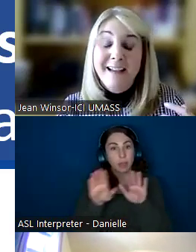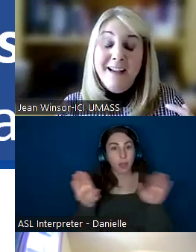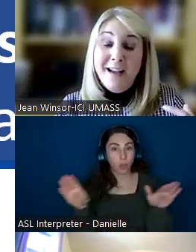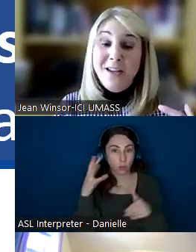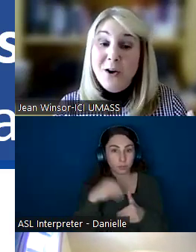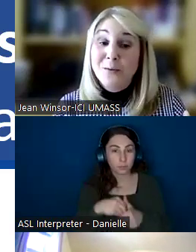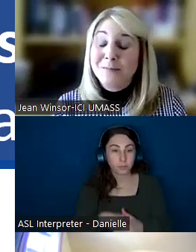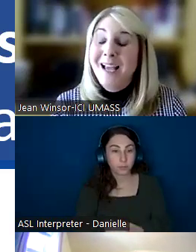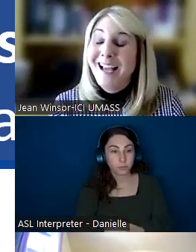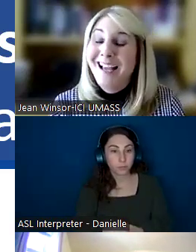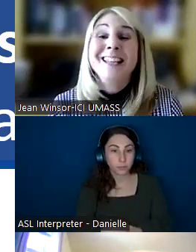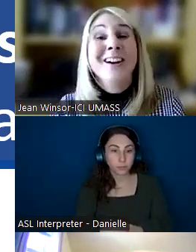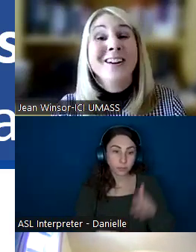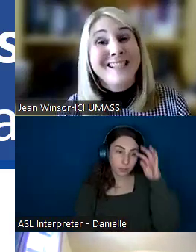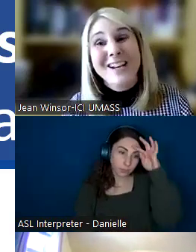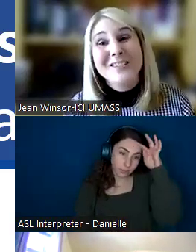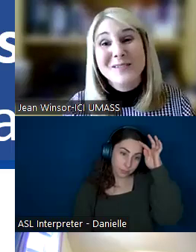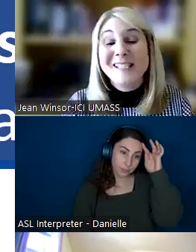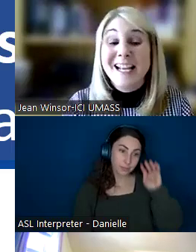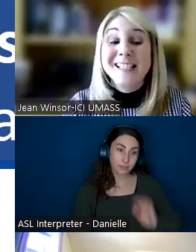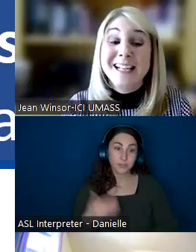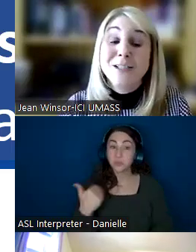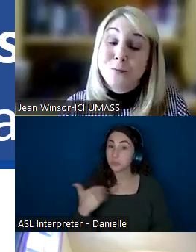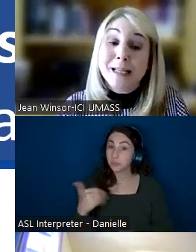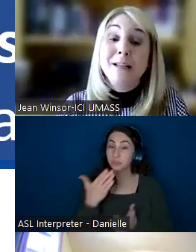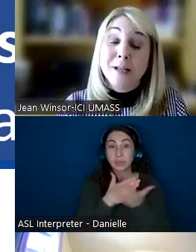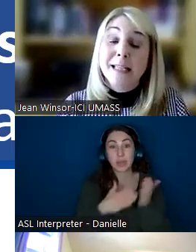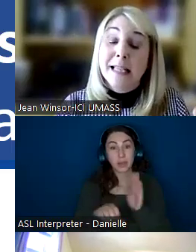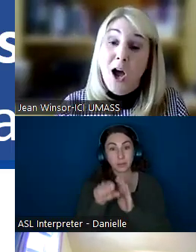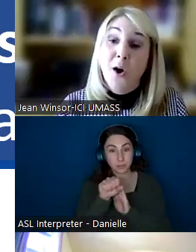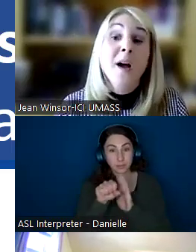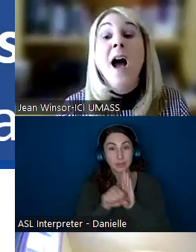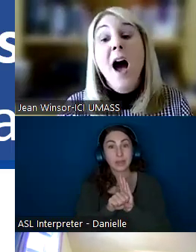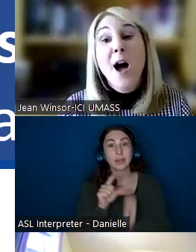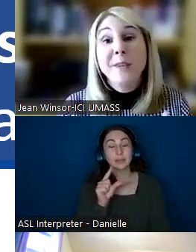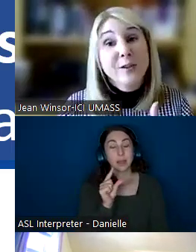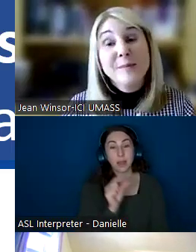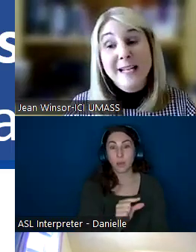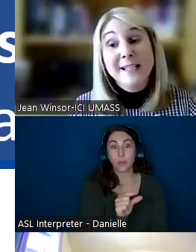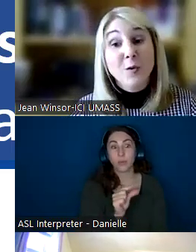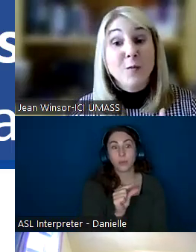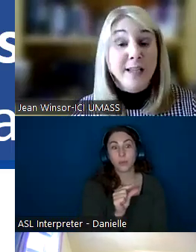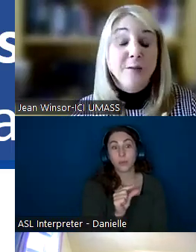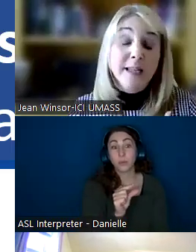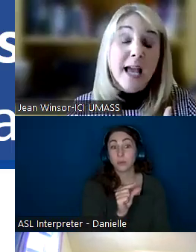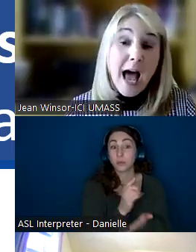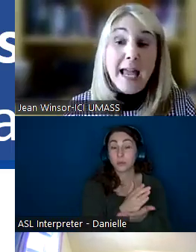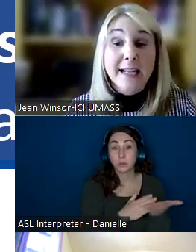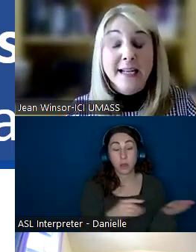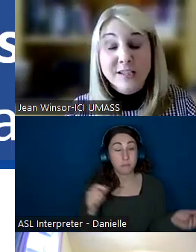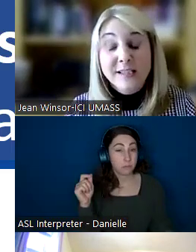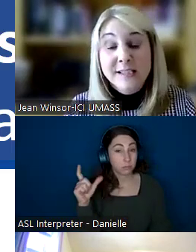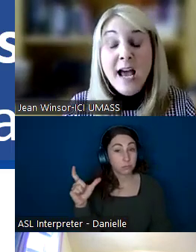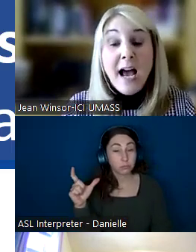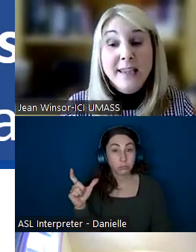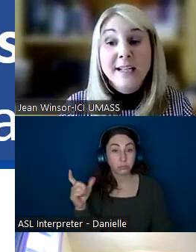said, you know, there's some states that it's really, really low, but there's some states that are really, really high. And